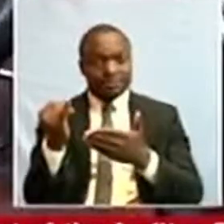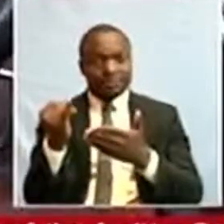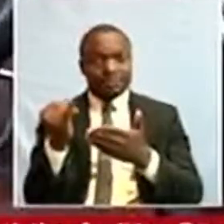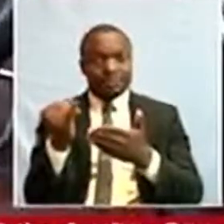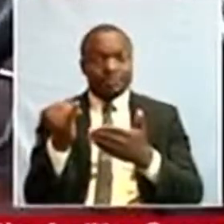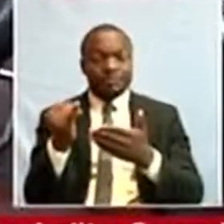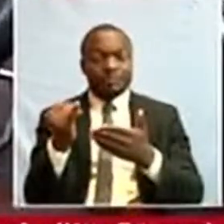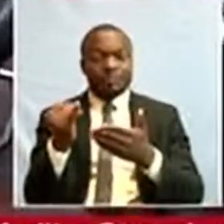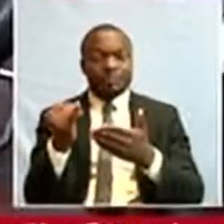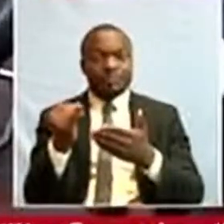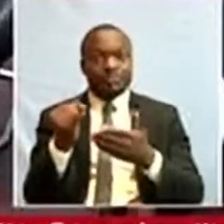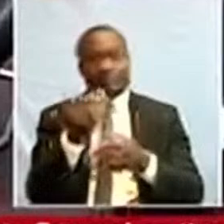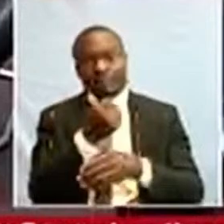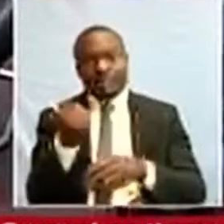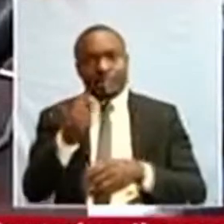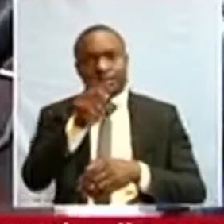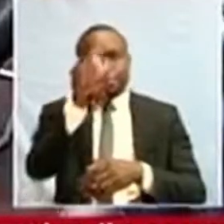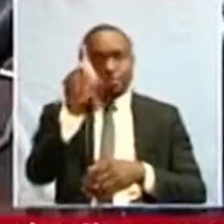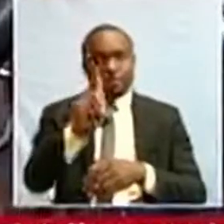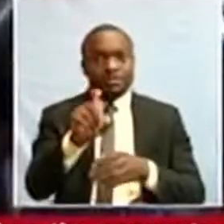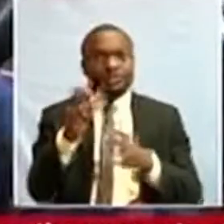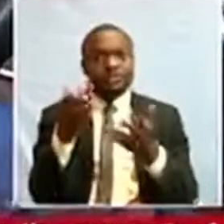Any other questions, honorable members?